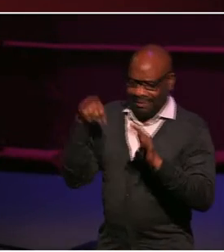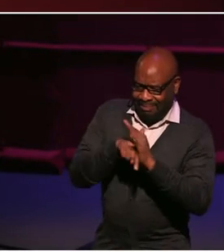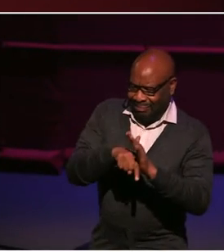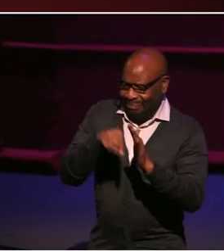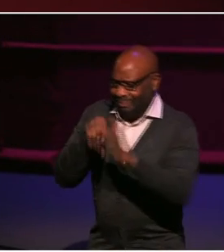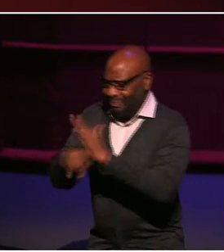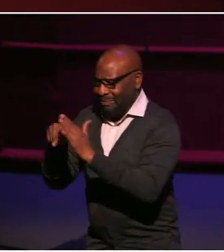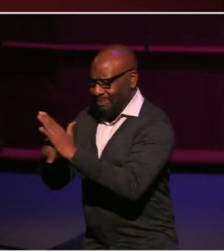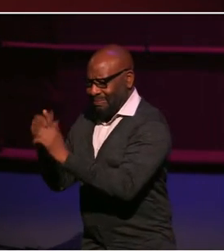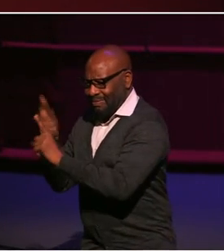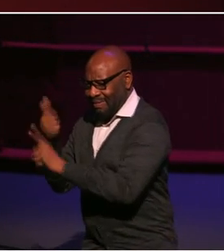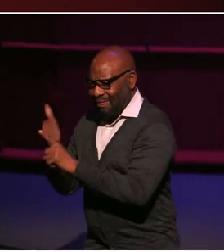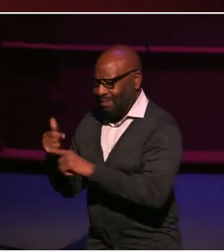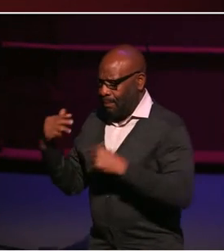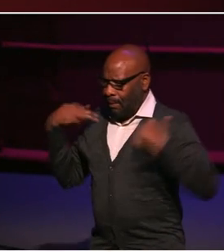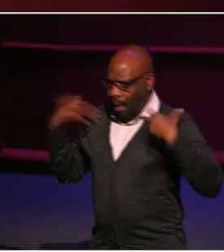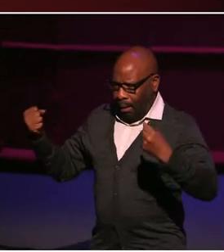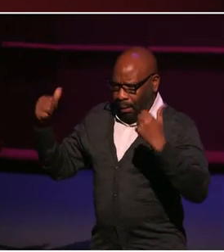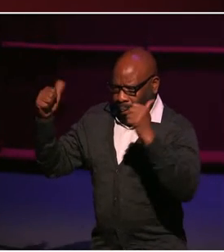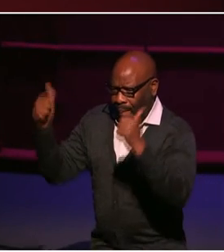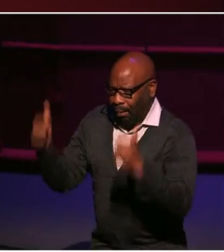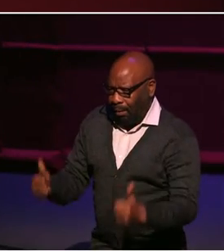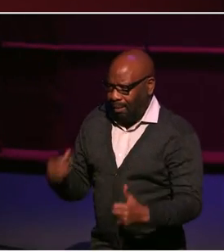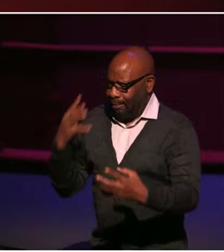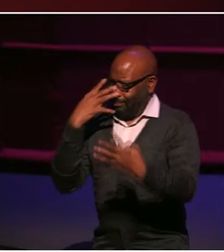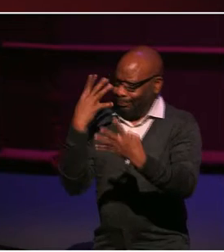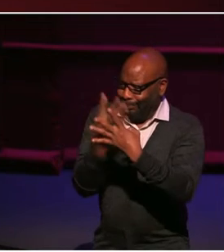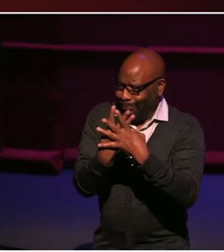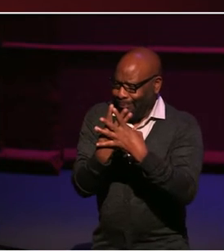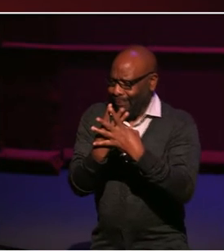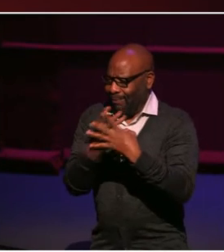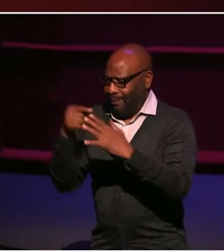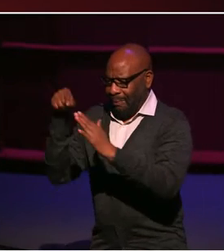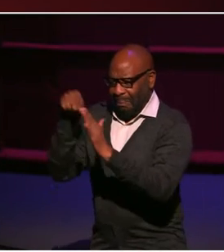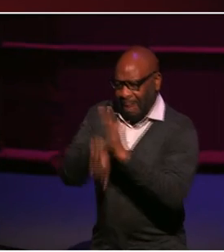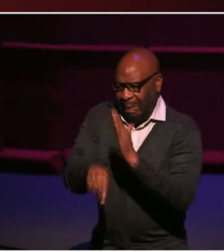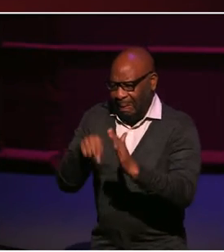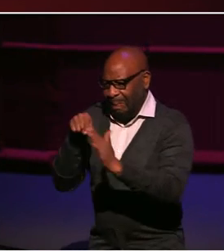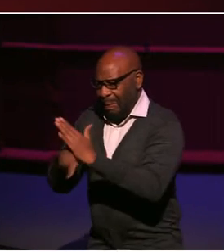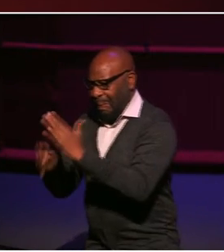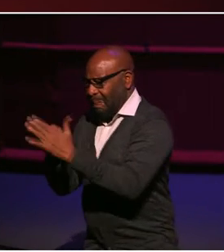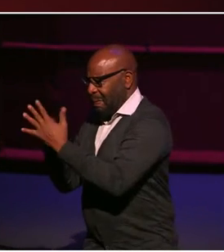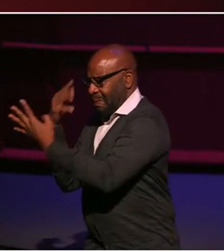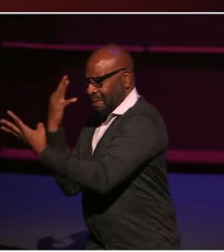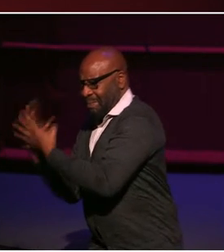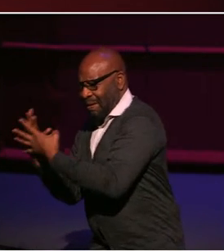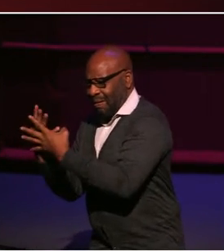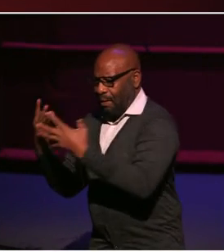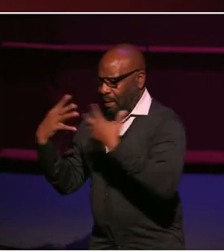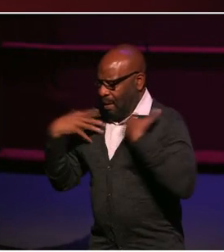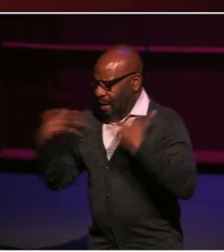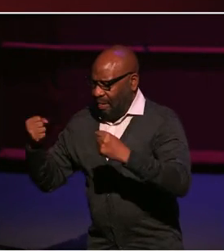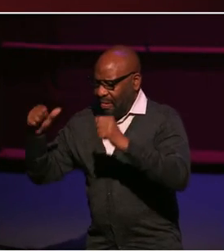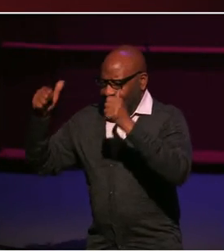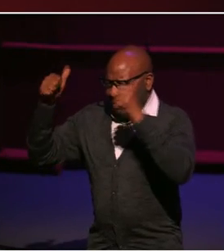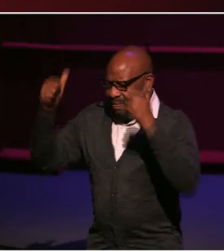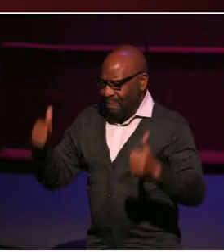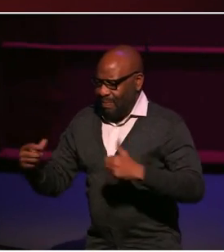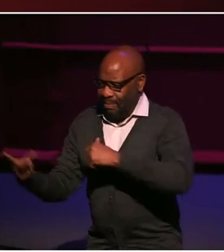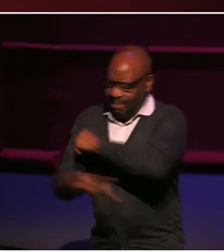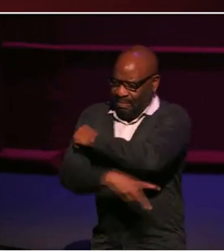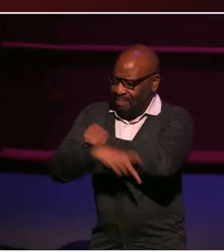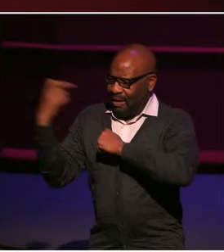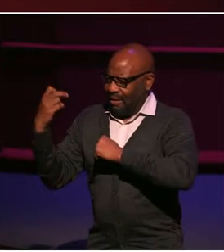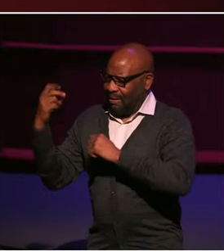nationwide. Addiction, poor health, jail, and suicide. These things are killing our people, genocide. No more